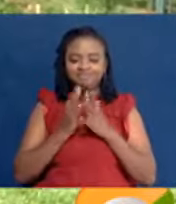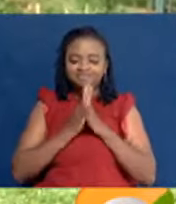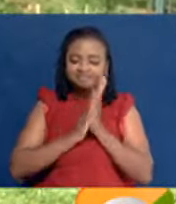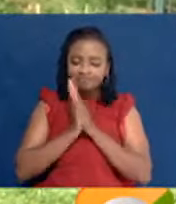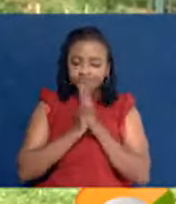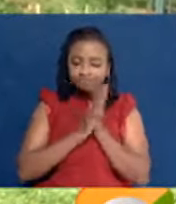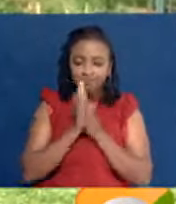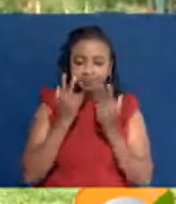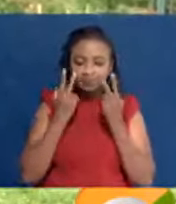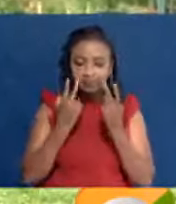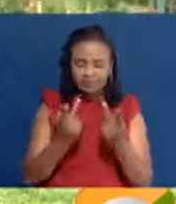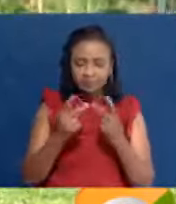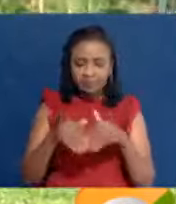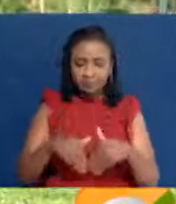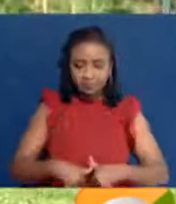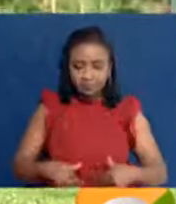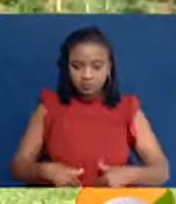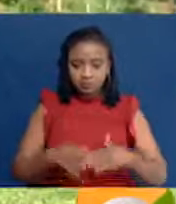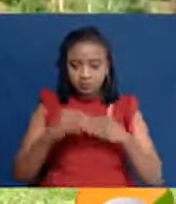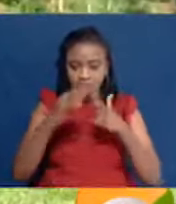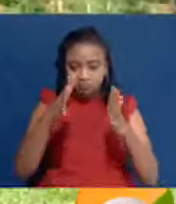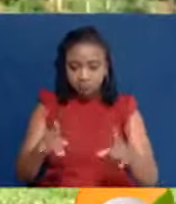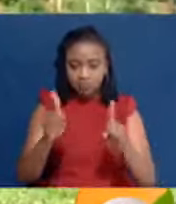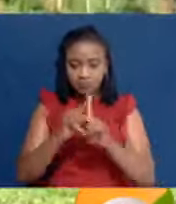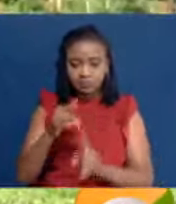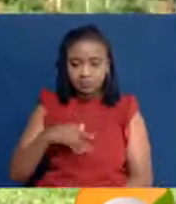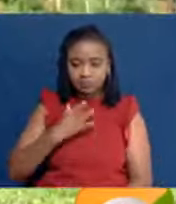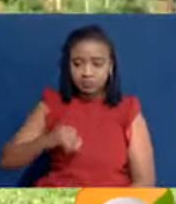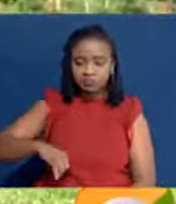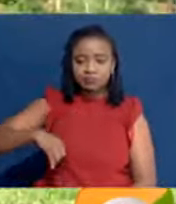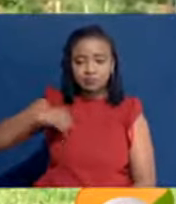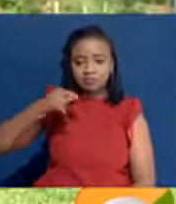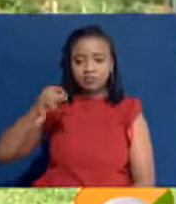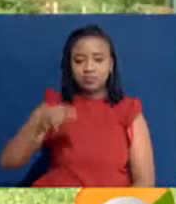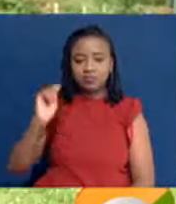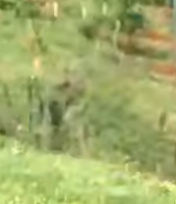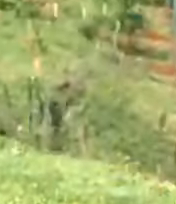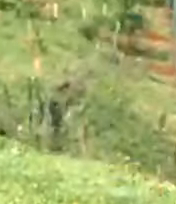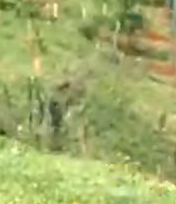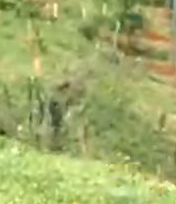youth leadership that we are seeing from Africa, and of course, proudly from Kenya.